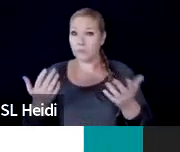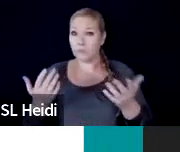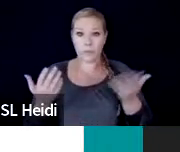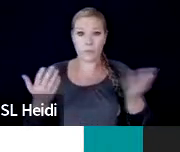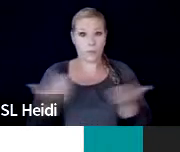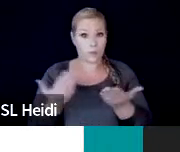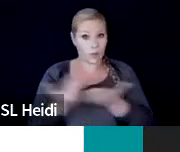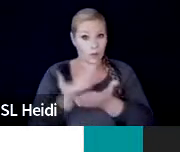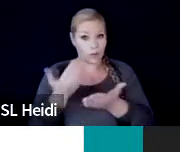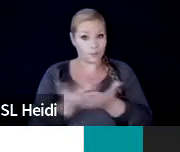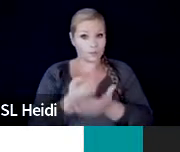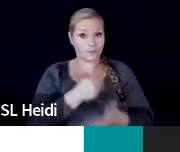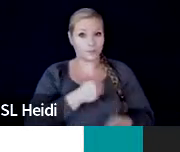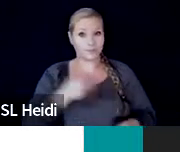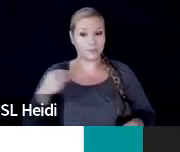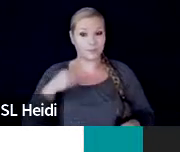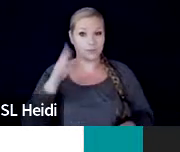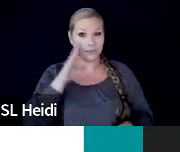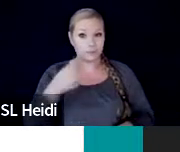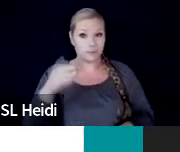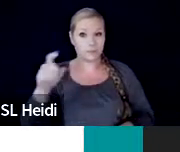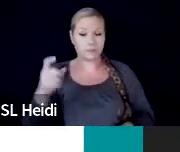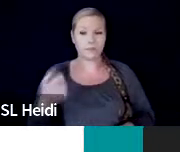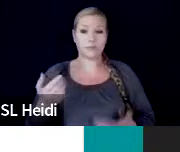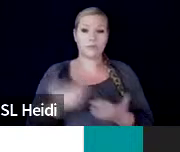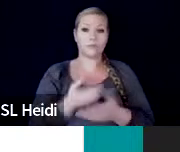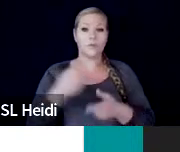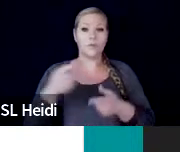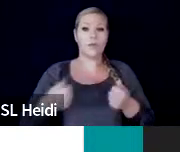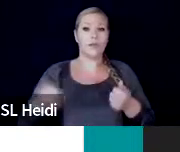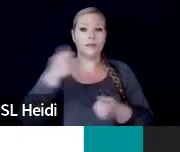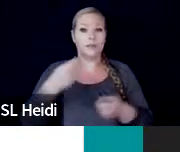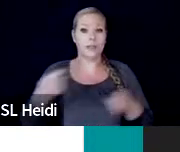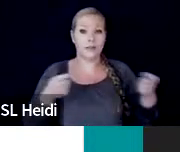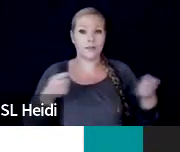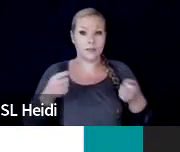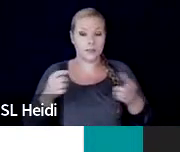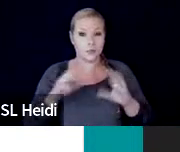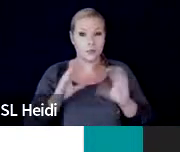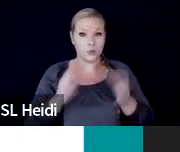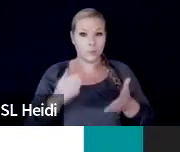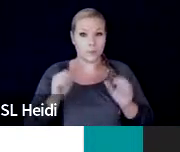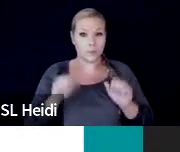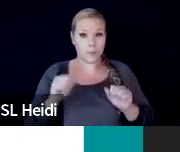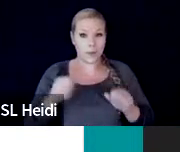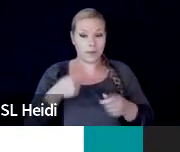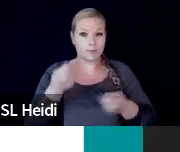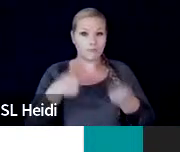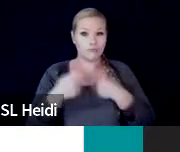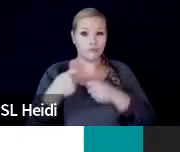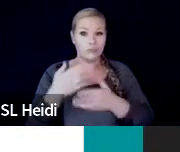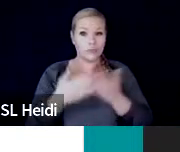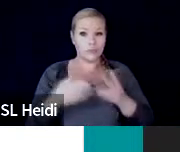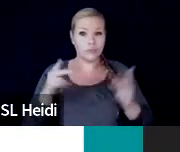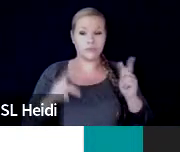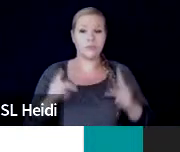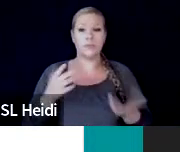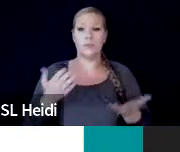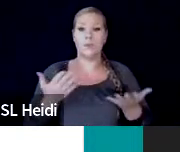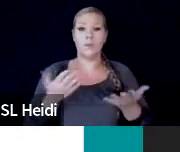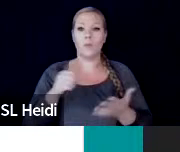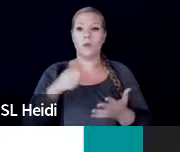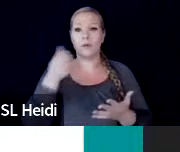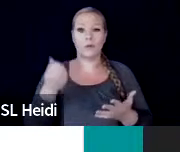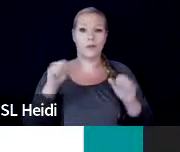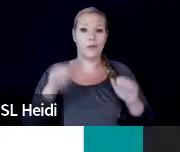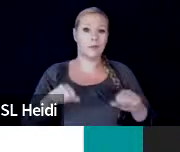executive steering group, bi-state ledge, or any other group that we may have that will change based